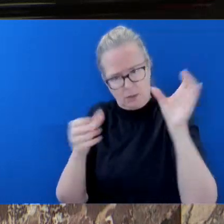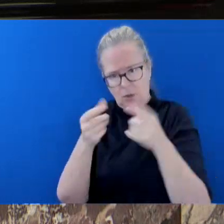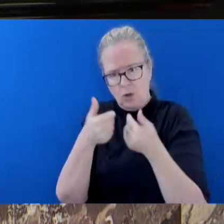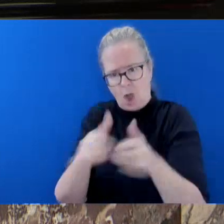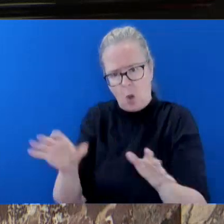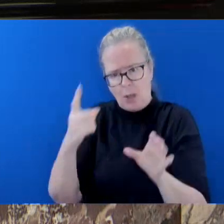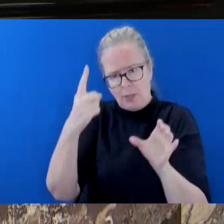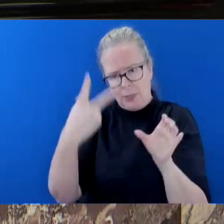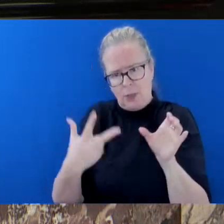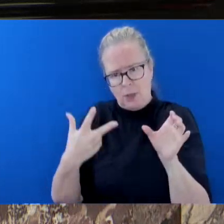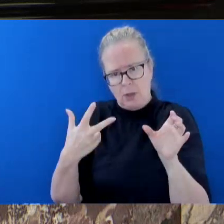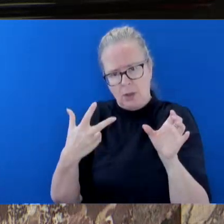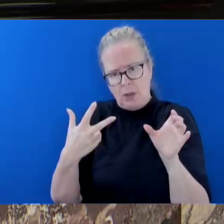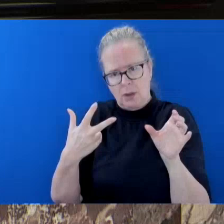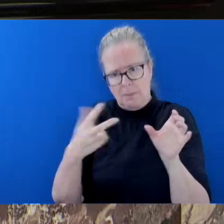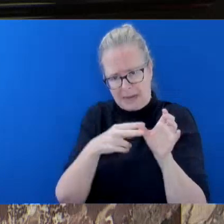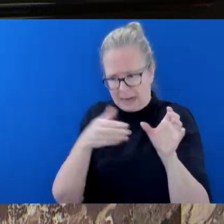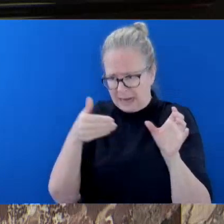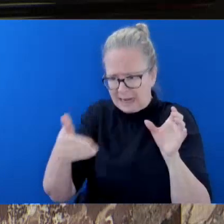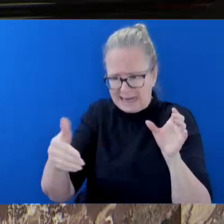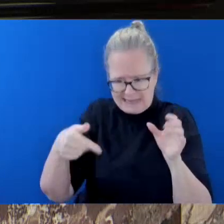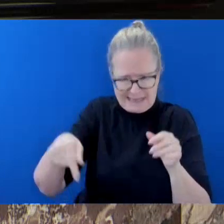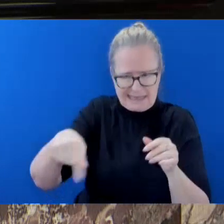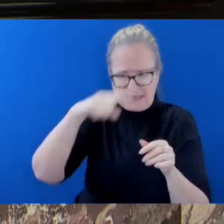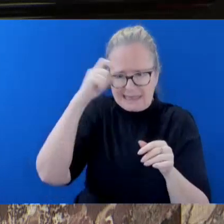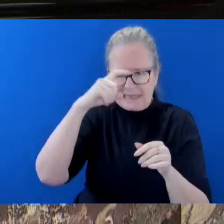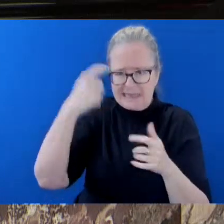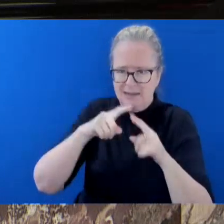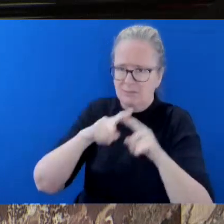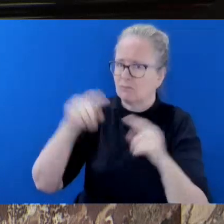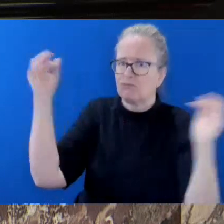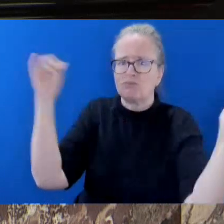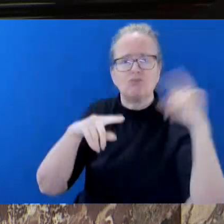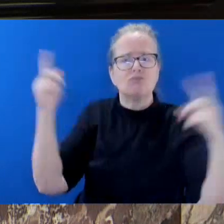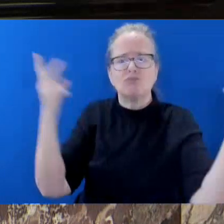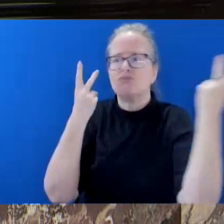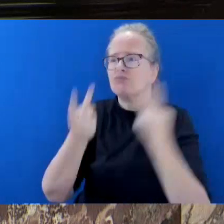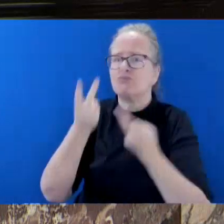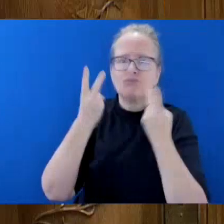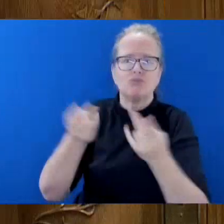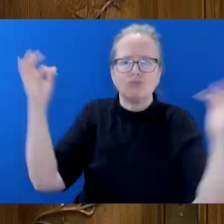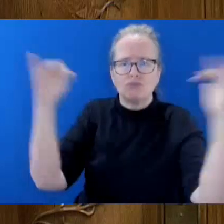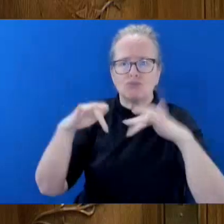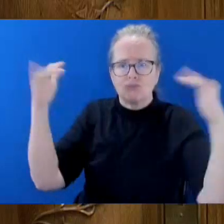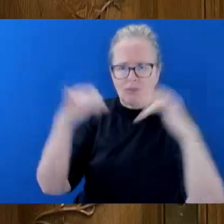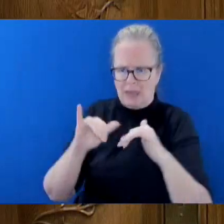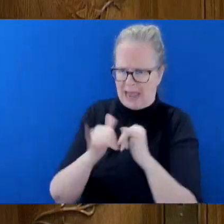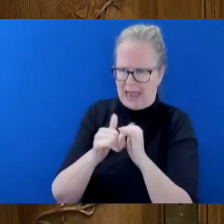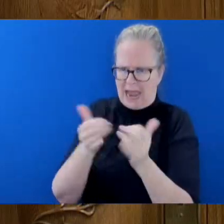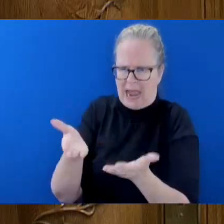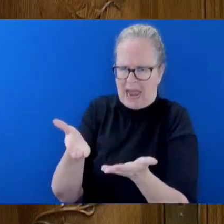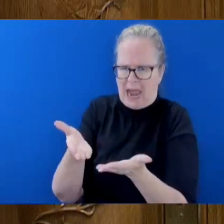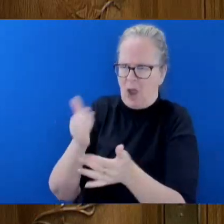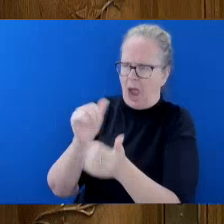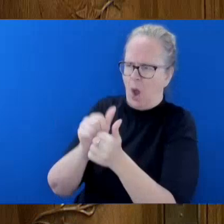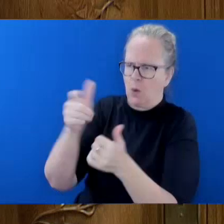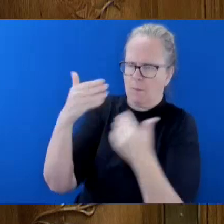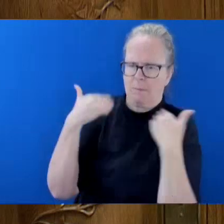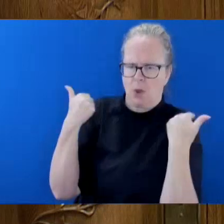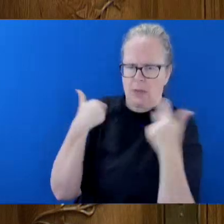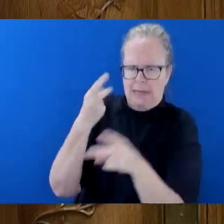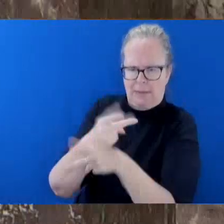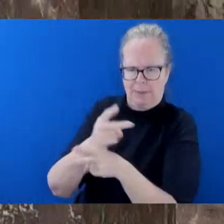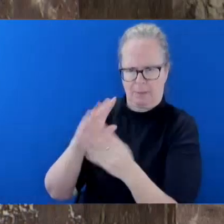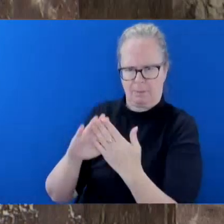community, what is that ministry doing to ensure that our community is not negatively impacted? Minister